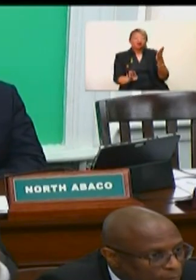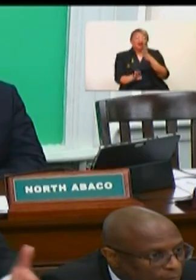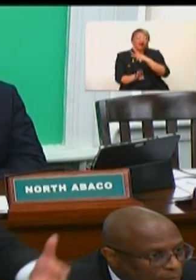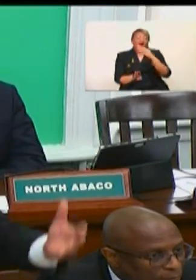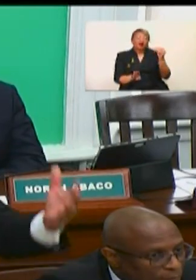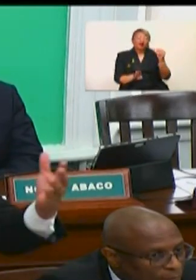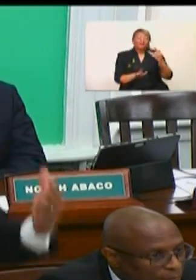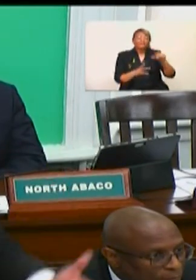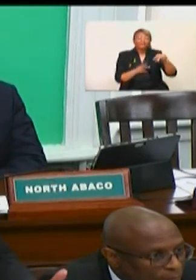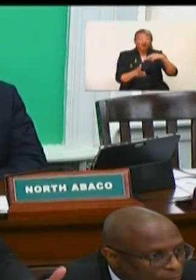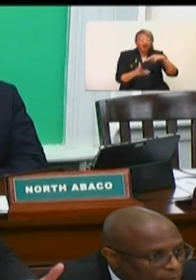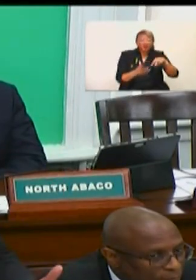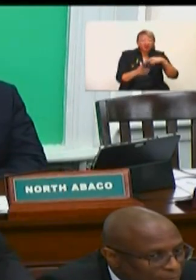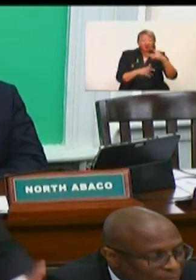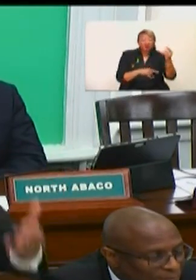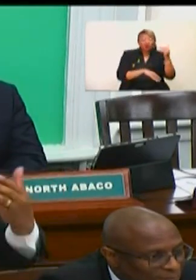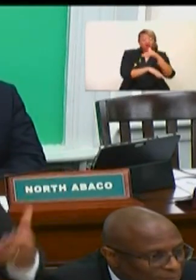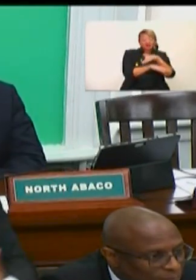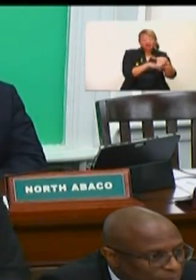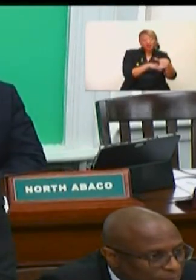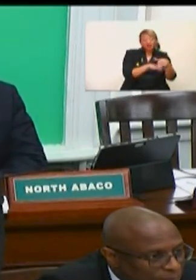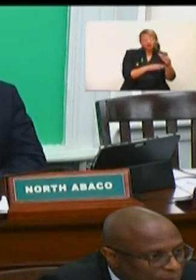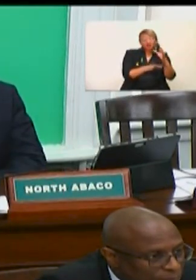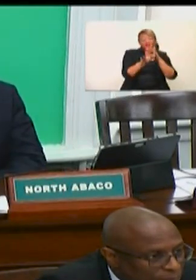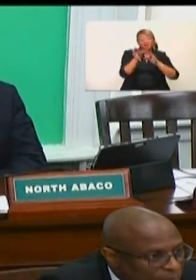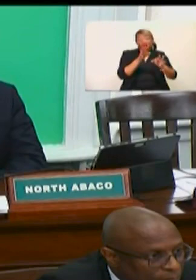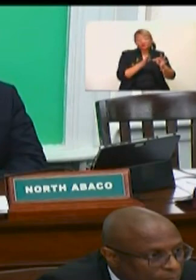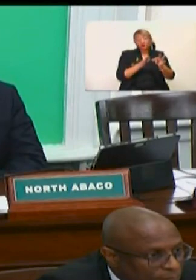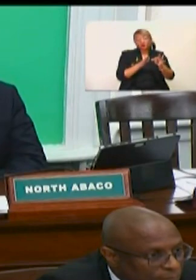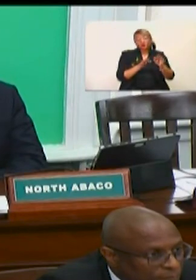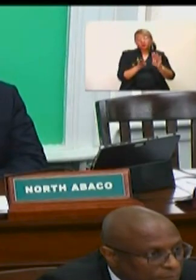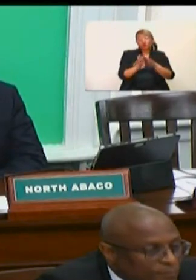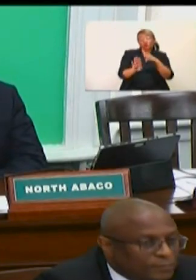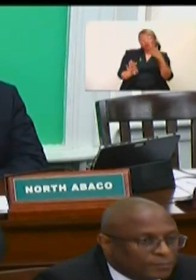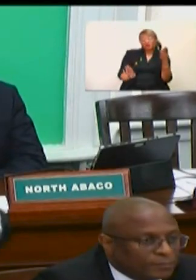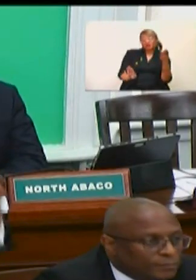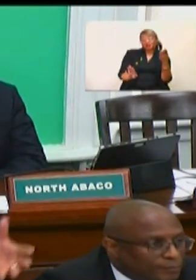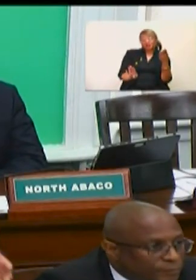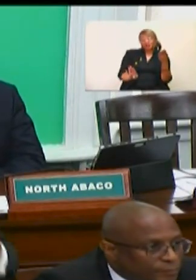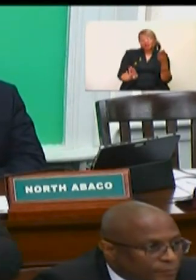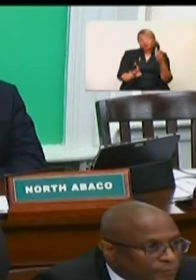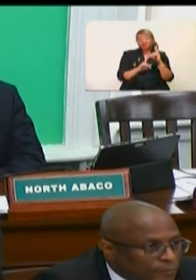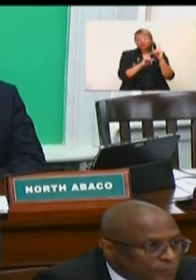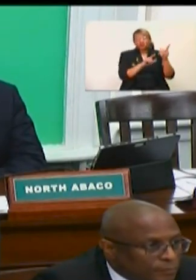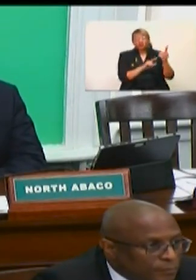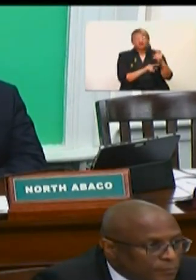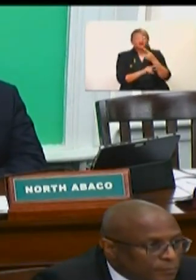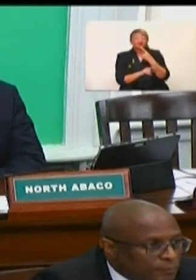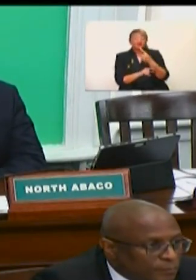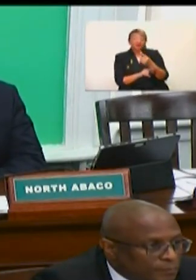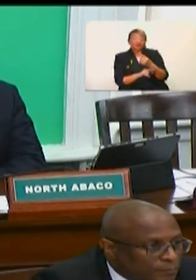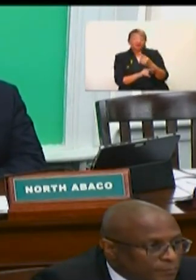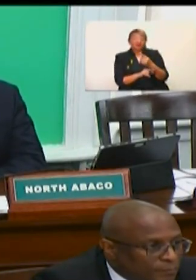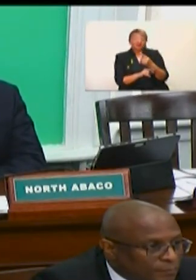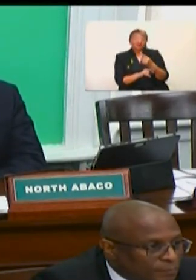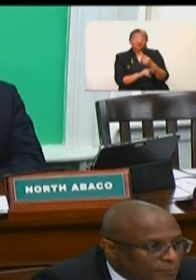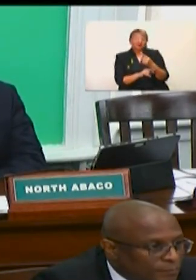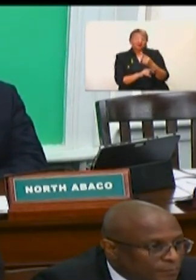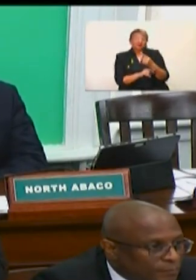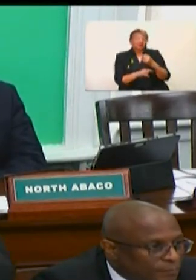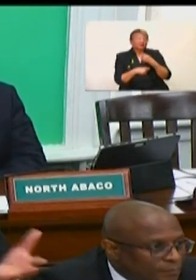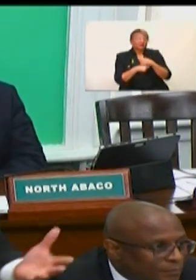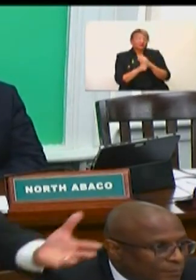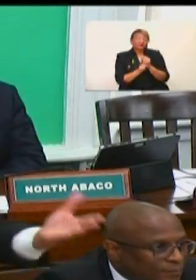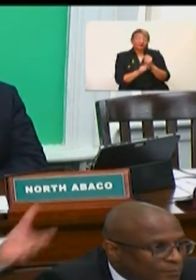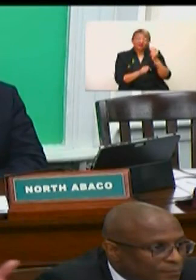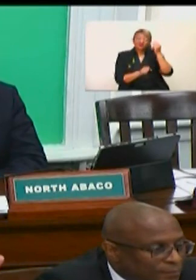and partied all night. Yeah. So instead of going over to the opening, they should have gone to say that the deal, it makes no sense. Yeah,